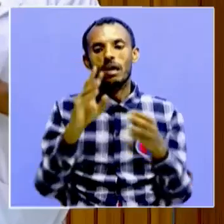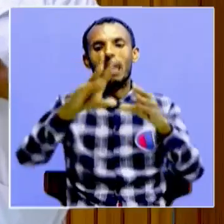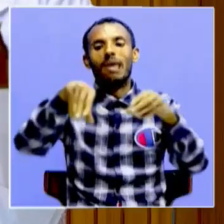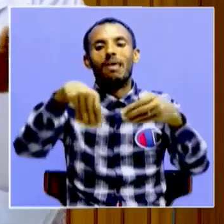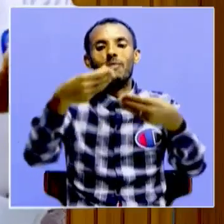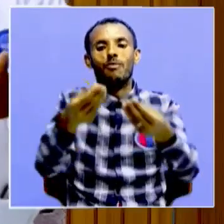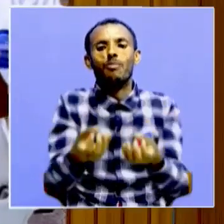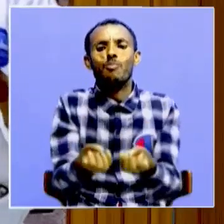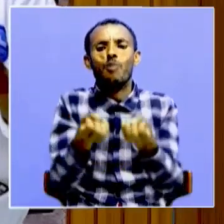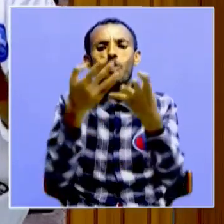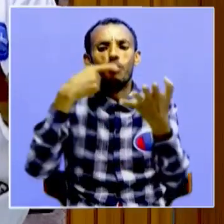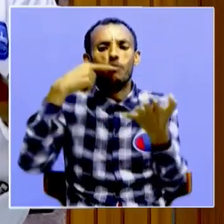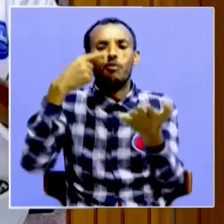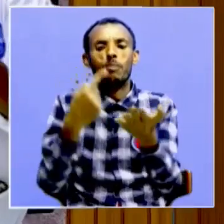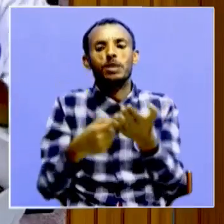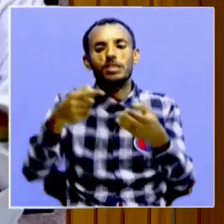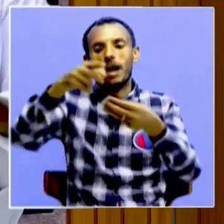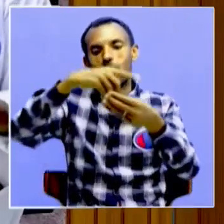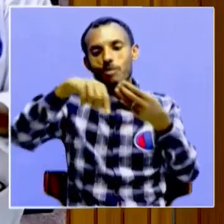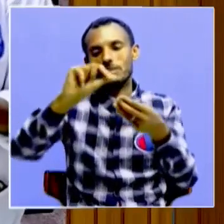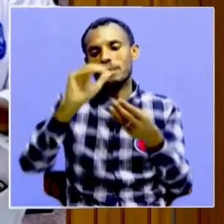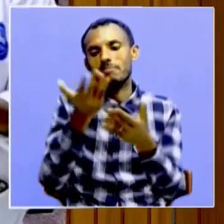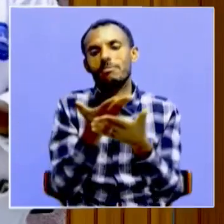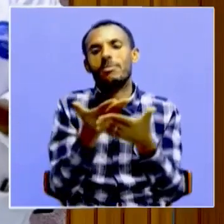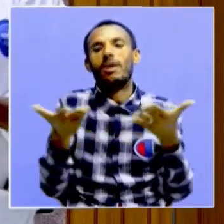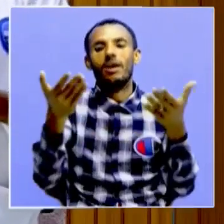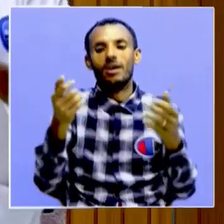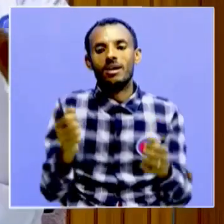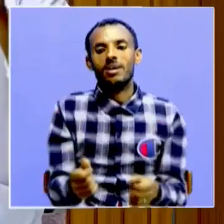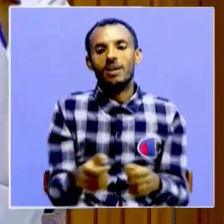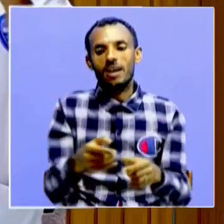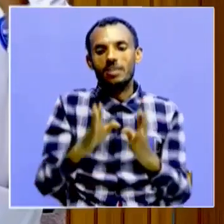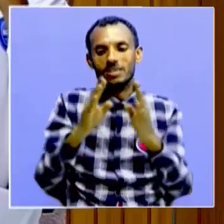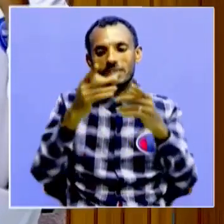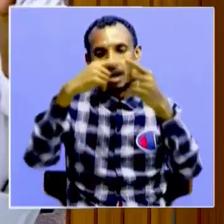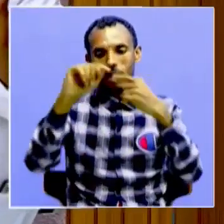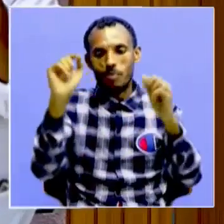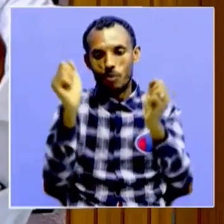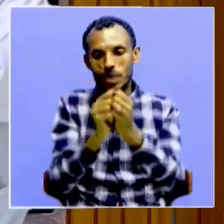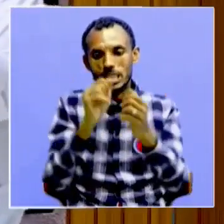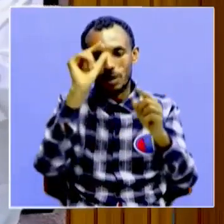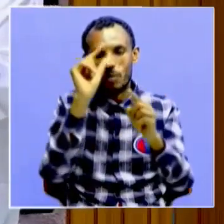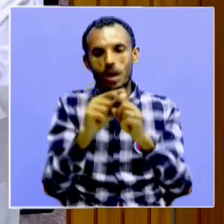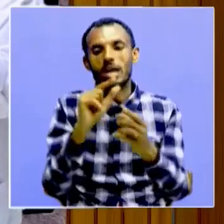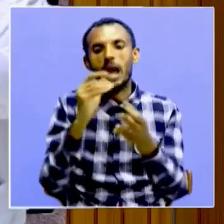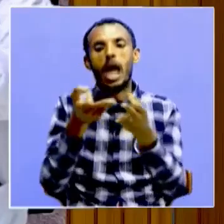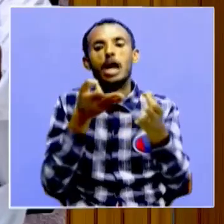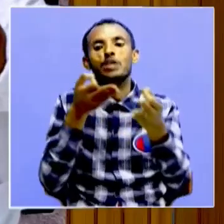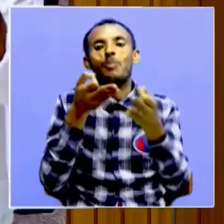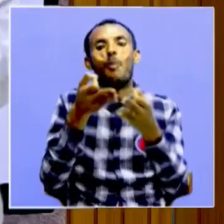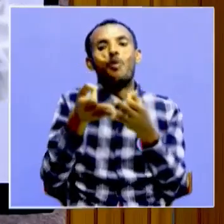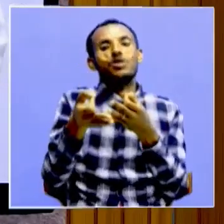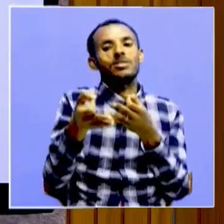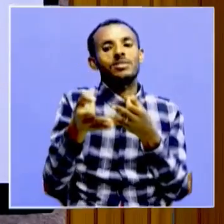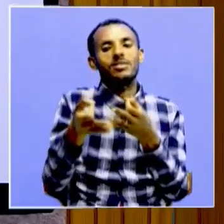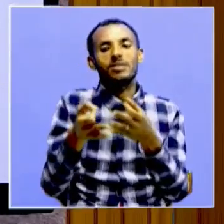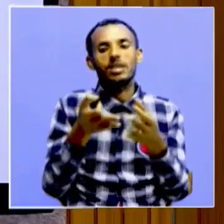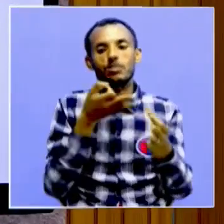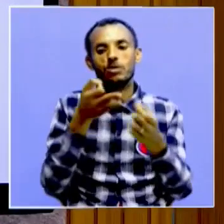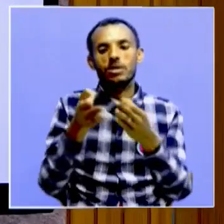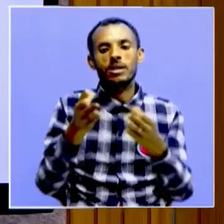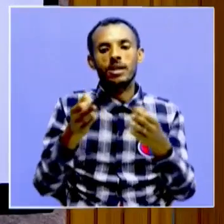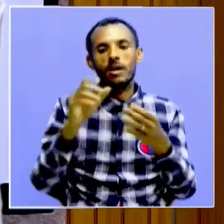more information about something. Yes? Let's come up with the word expose. Then